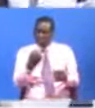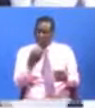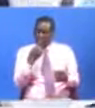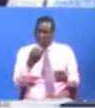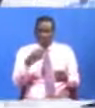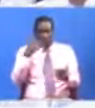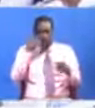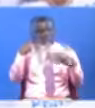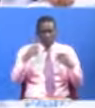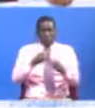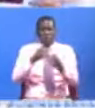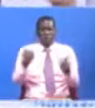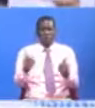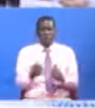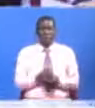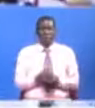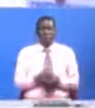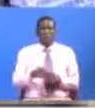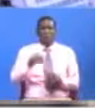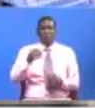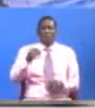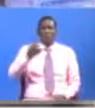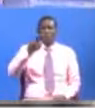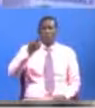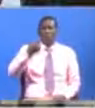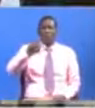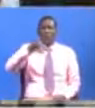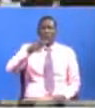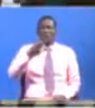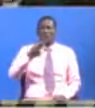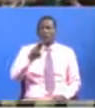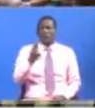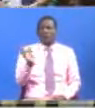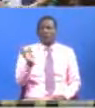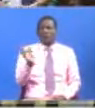appropriately. Lily Njeru Mutinda, NTV.